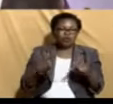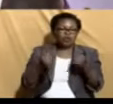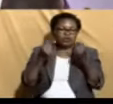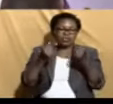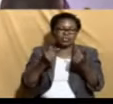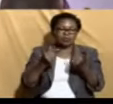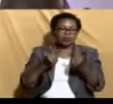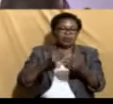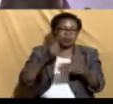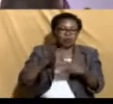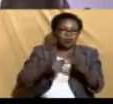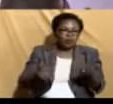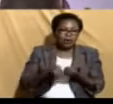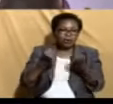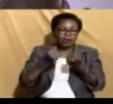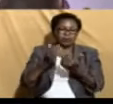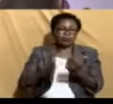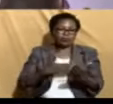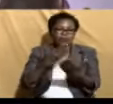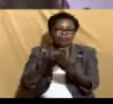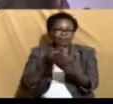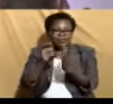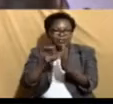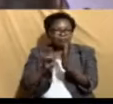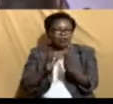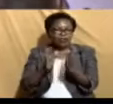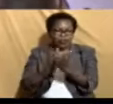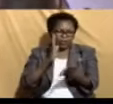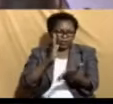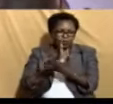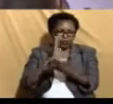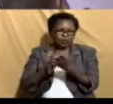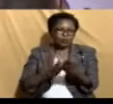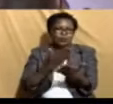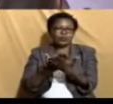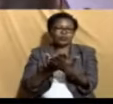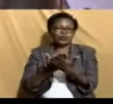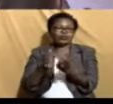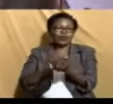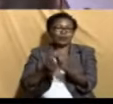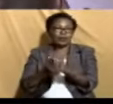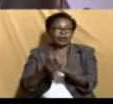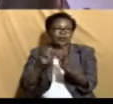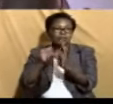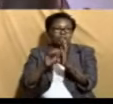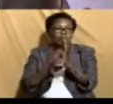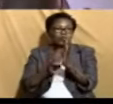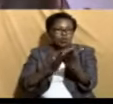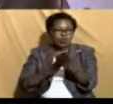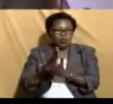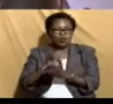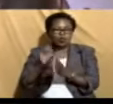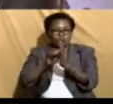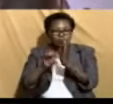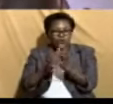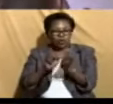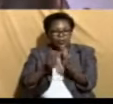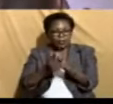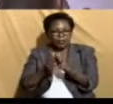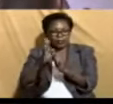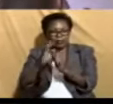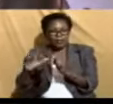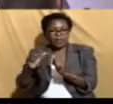the proposals to amend the Constitution with the actual proposal to amend the Constitution by the Constitution Amendment Bill